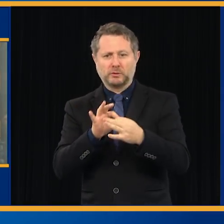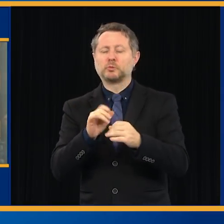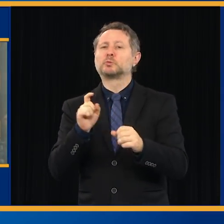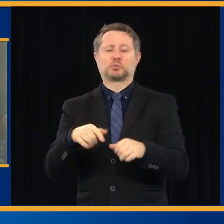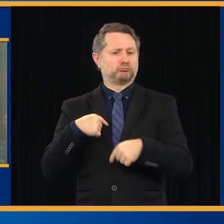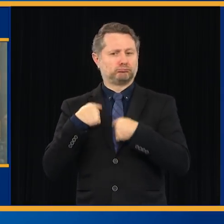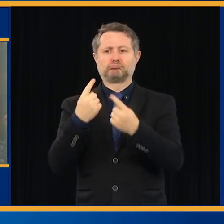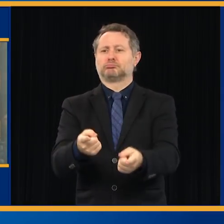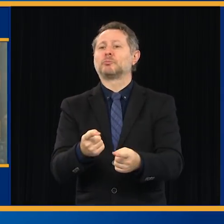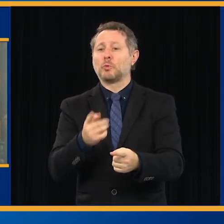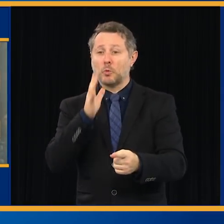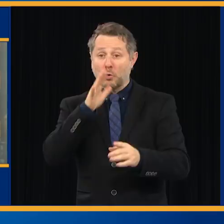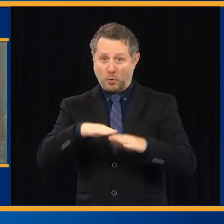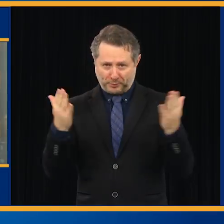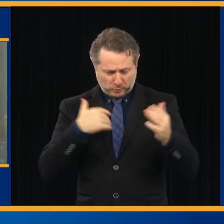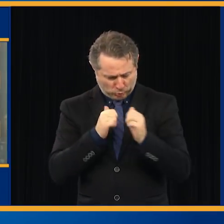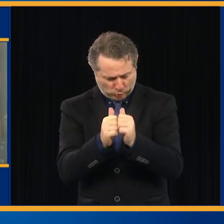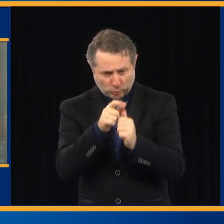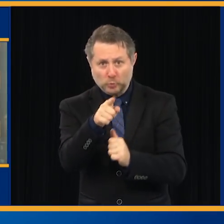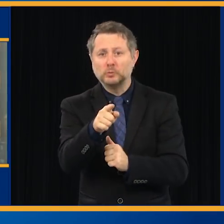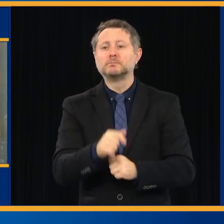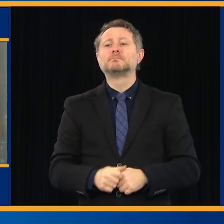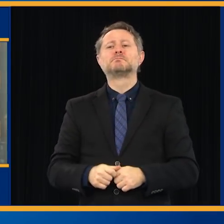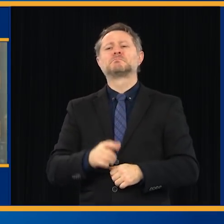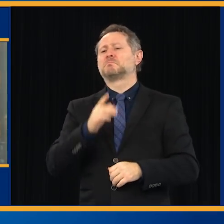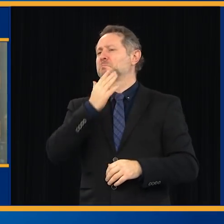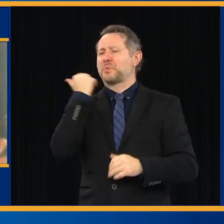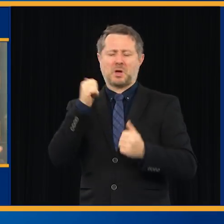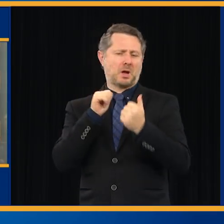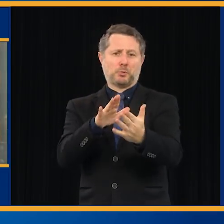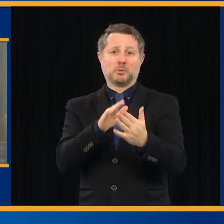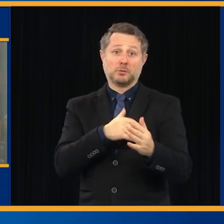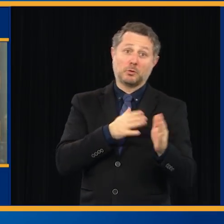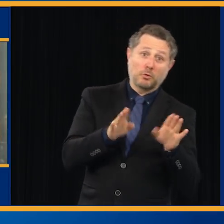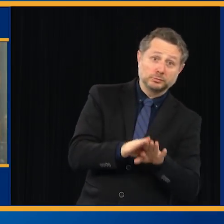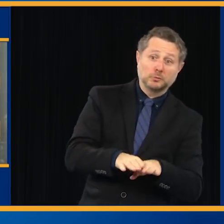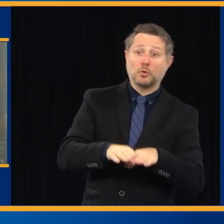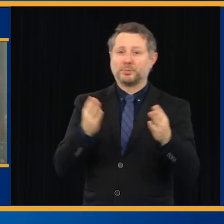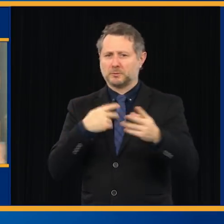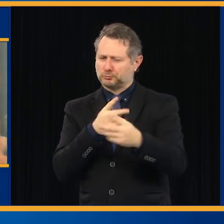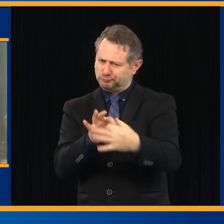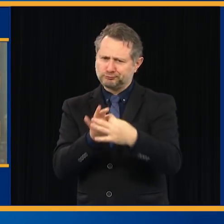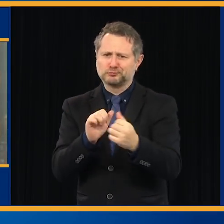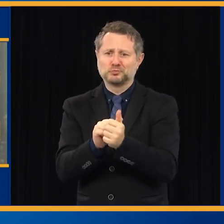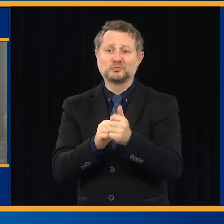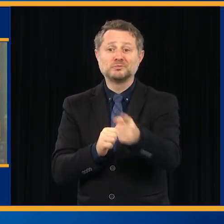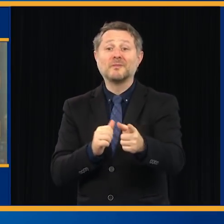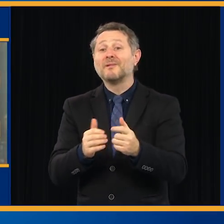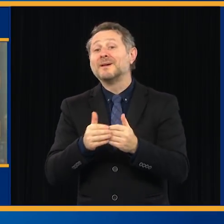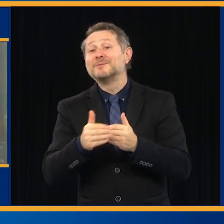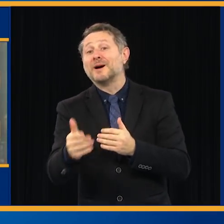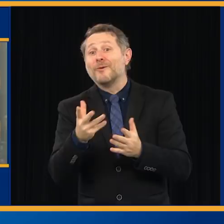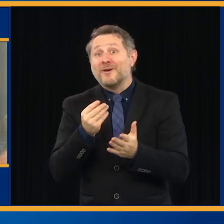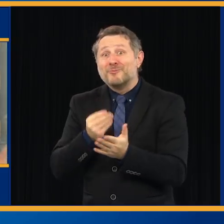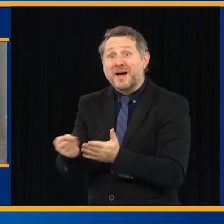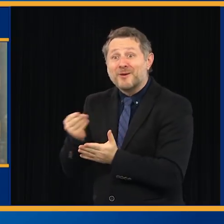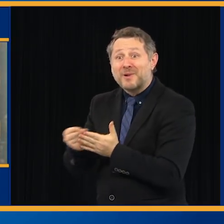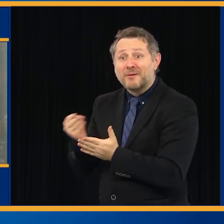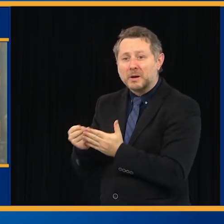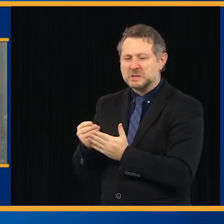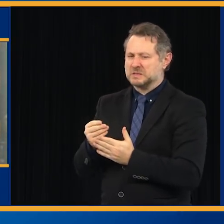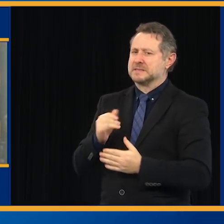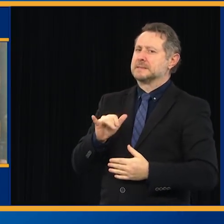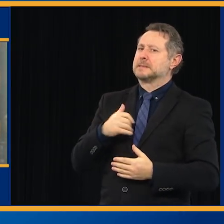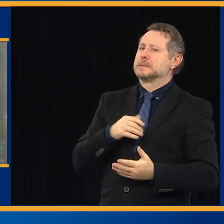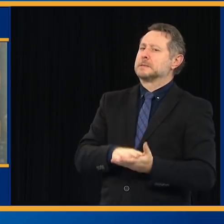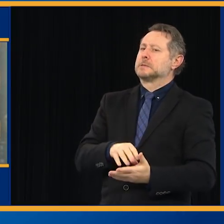up together, and that's the way it works best. And as you point out, when it comes to the purchasing, look, we've learned something, right? We can wait